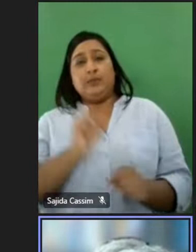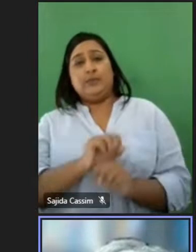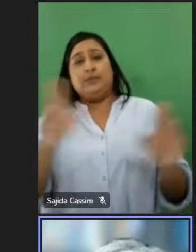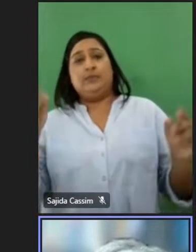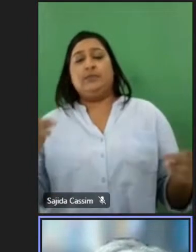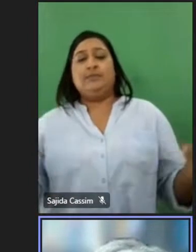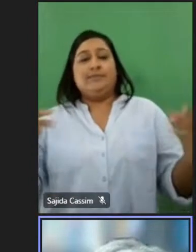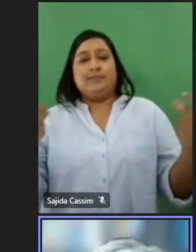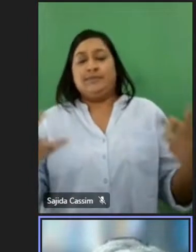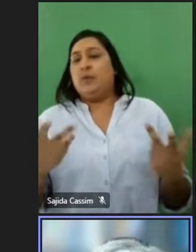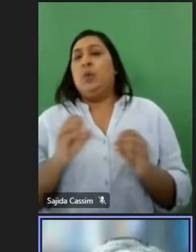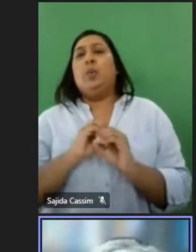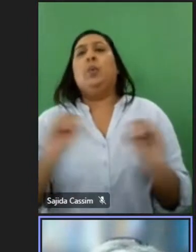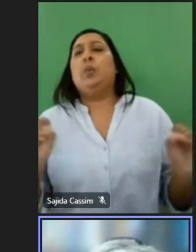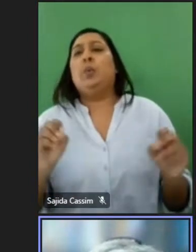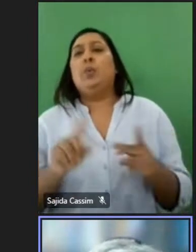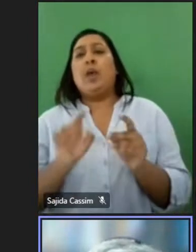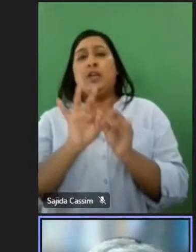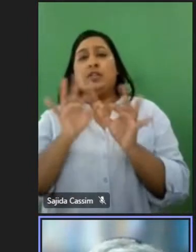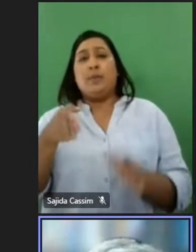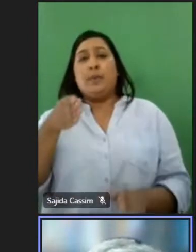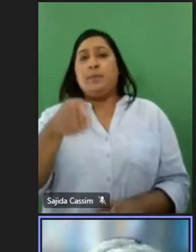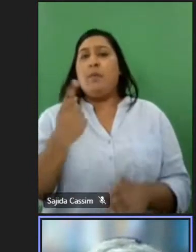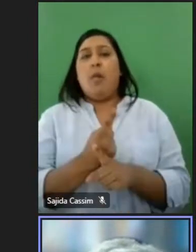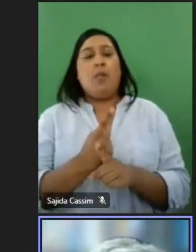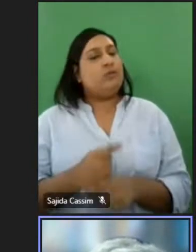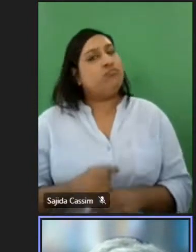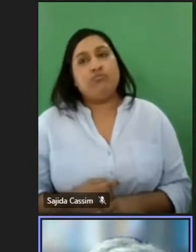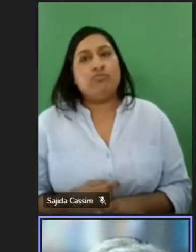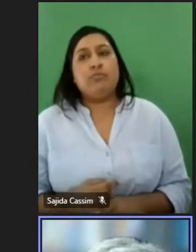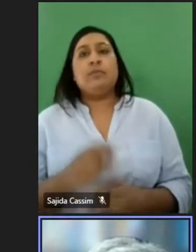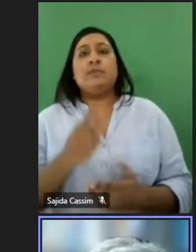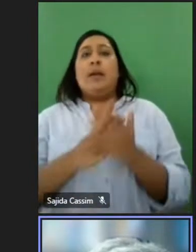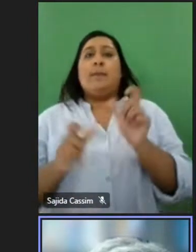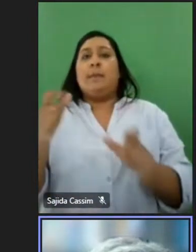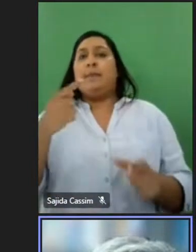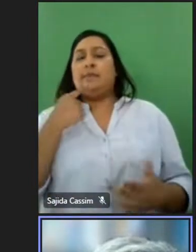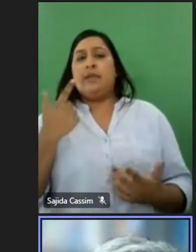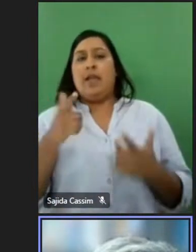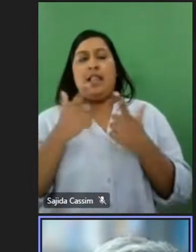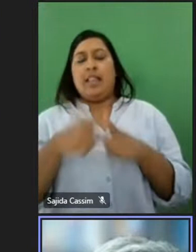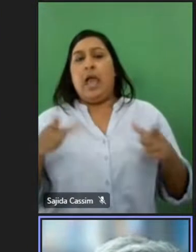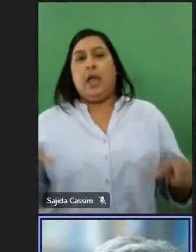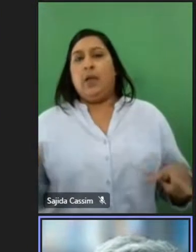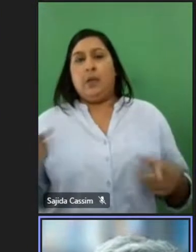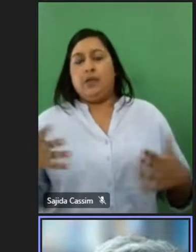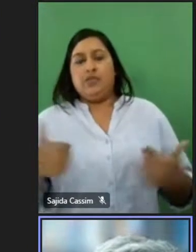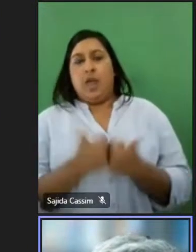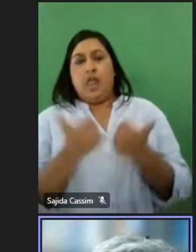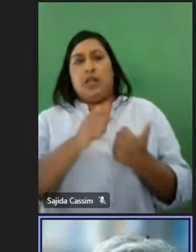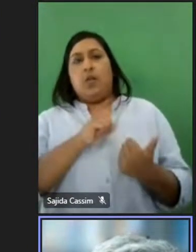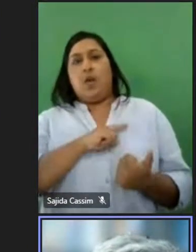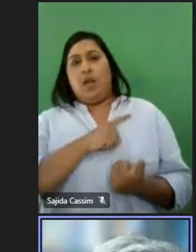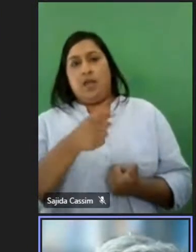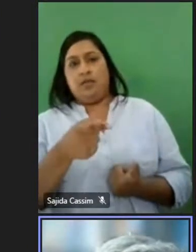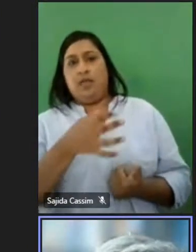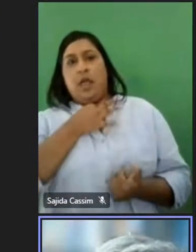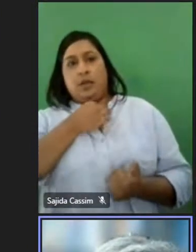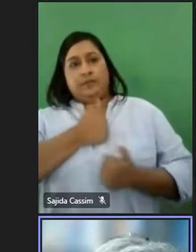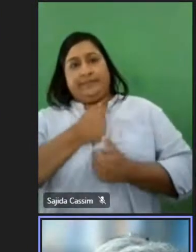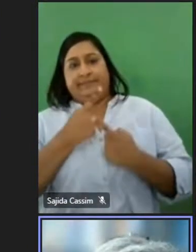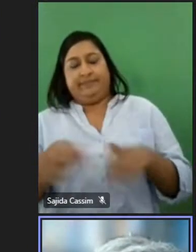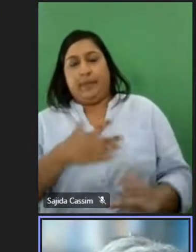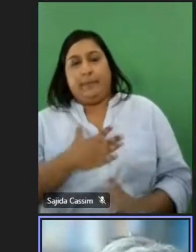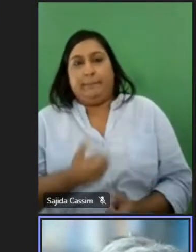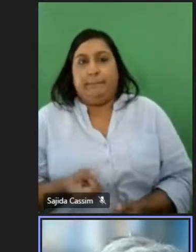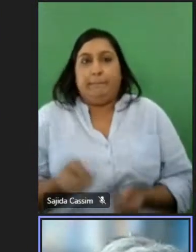visible, and some people reported having language challenges because the medium of the message was only in English,